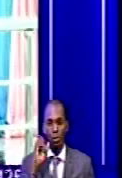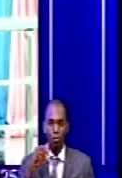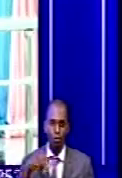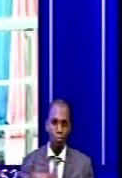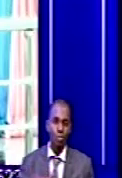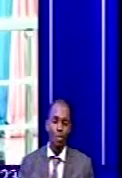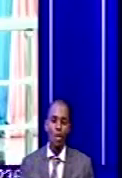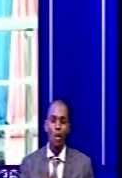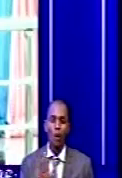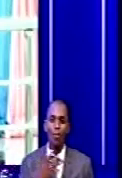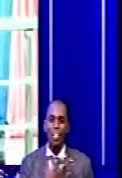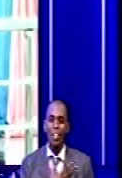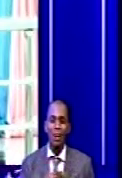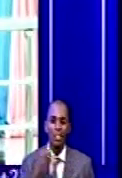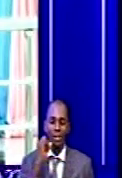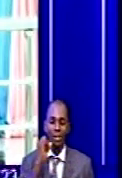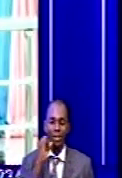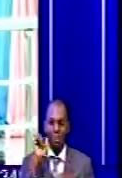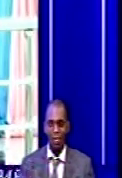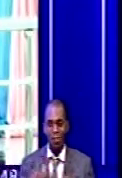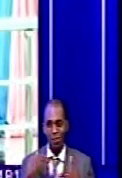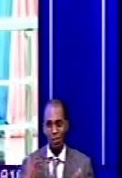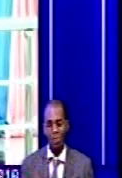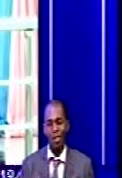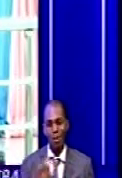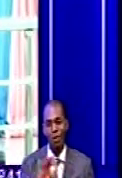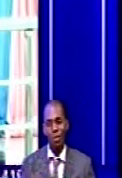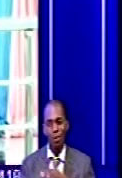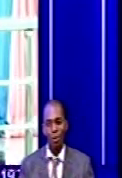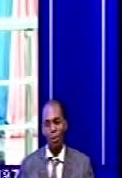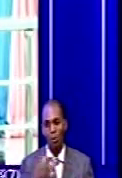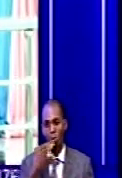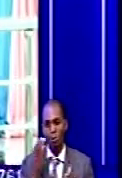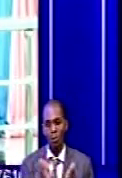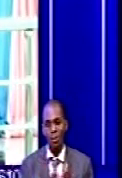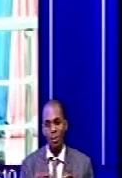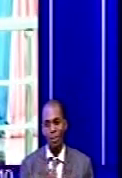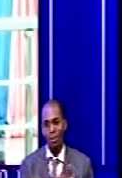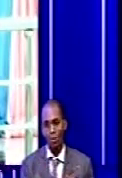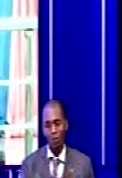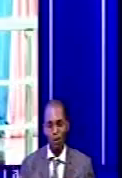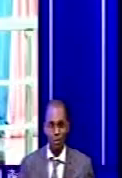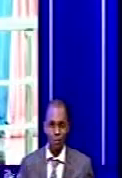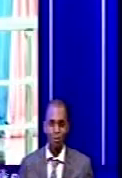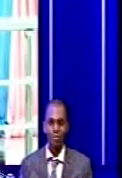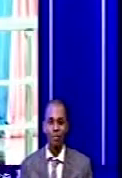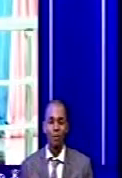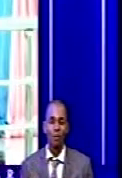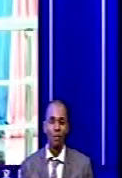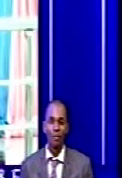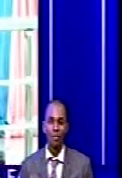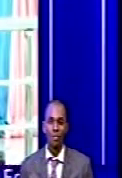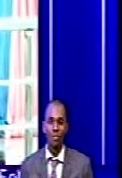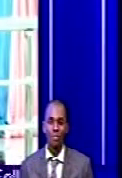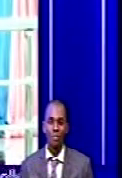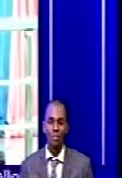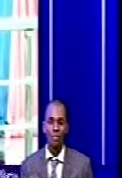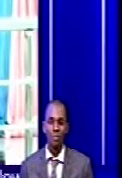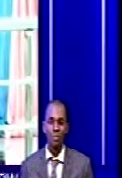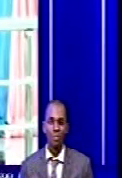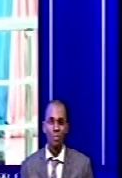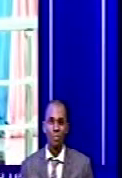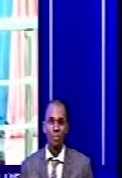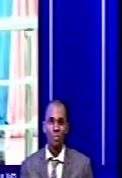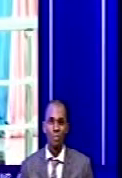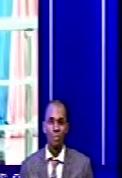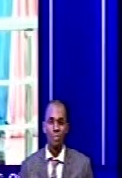left leg, and it's been severe for over a year now. and it comes and go on. The pain has been so constant